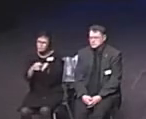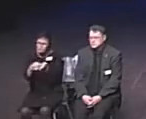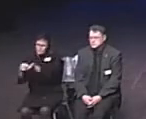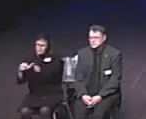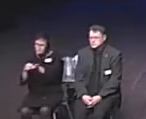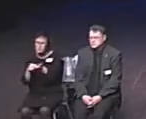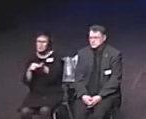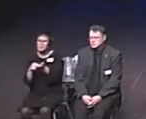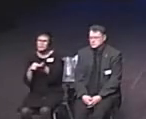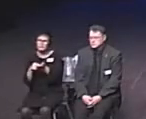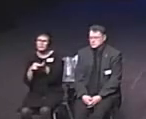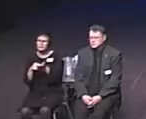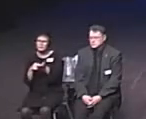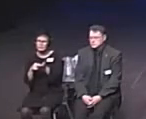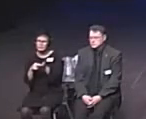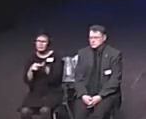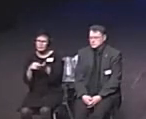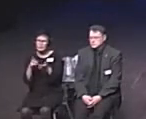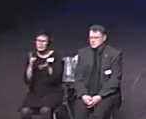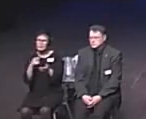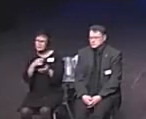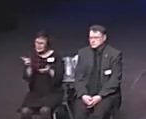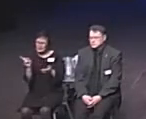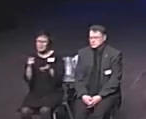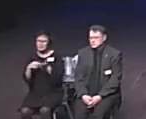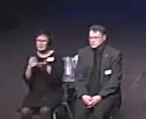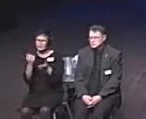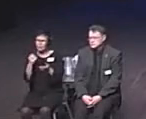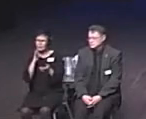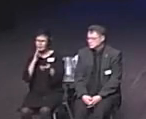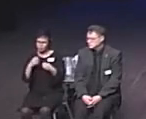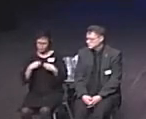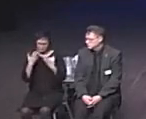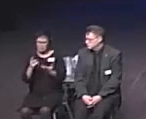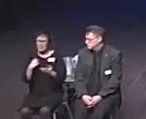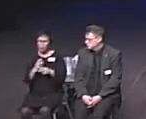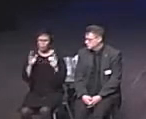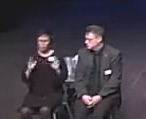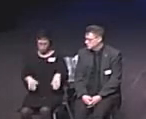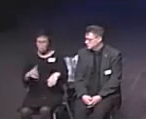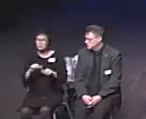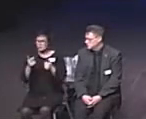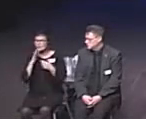also sheet where they fill in their thoughts about what they had experienced.